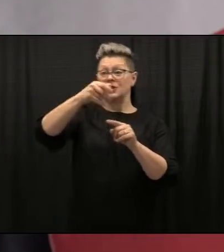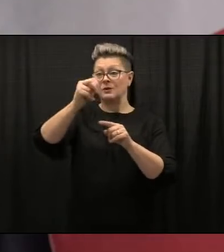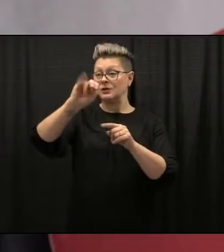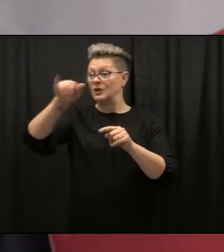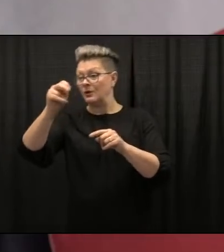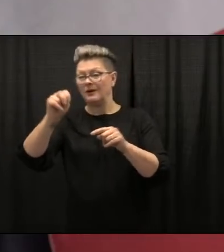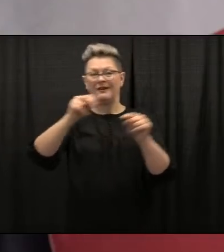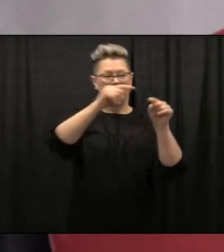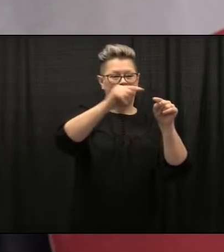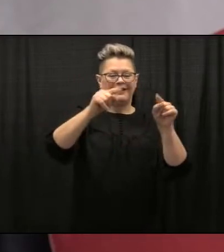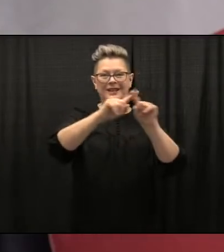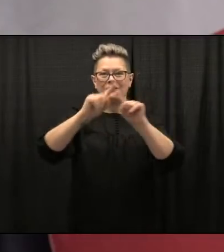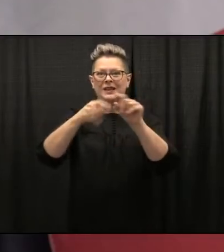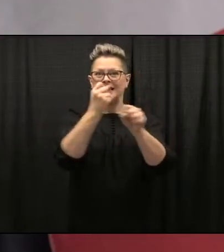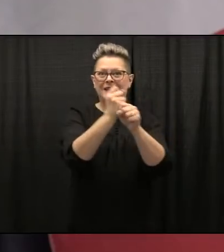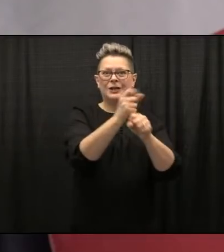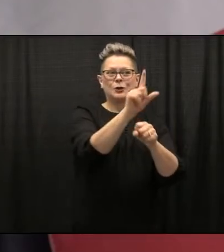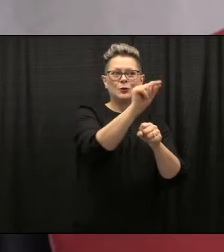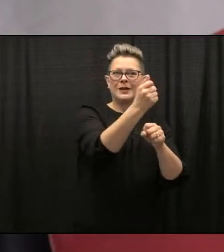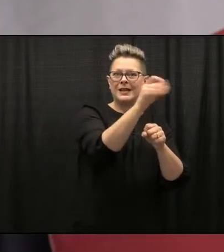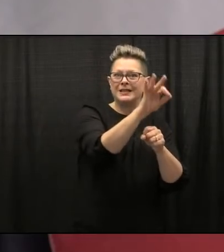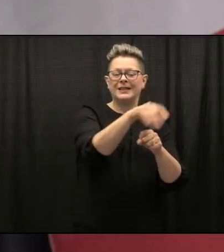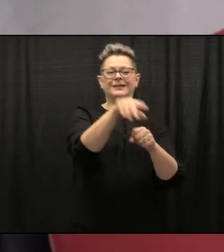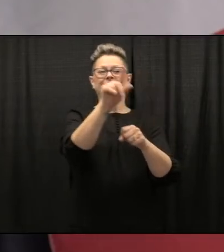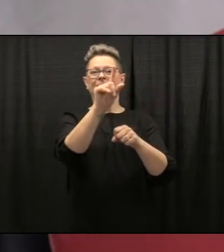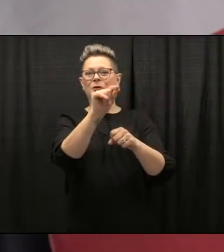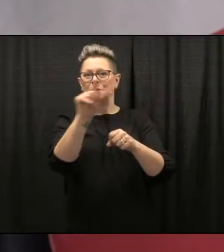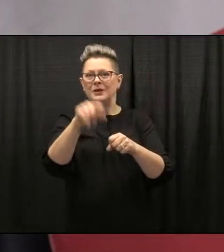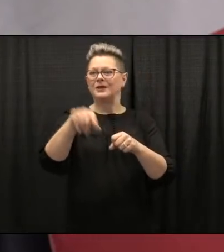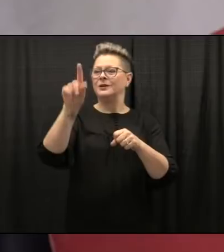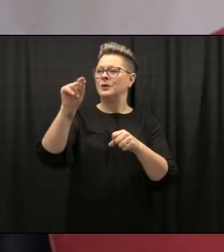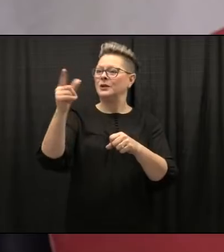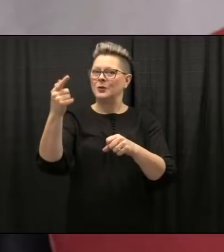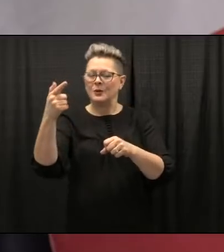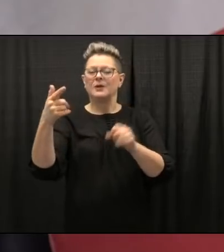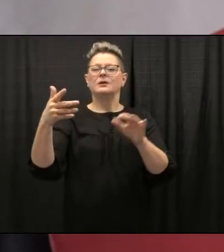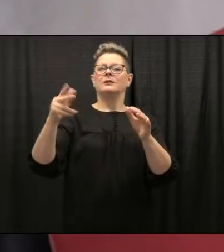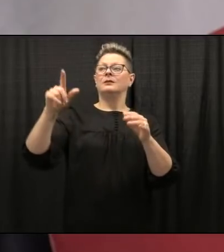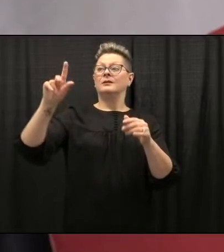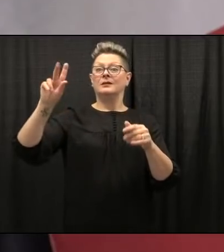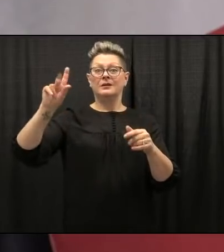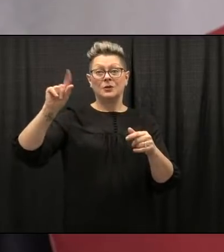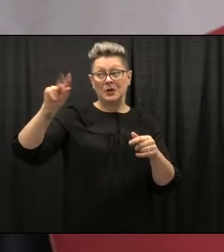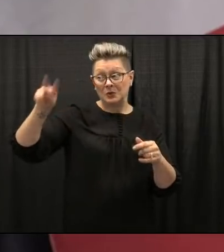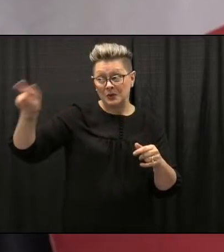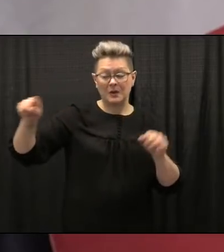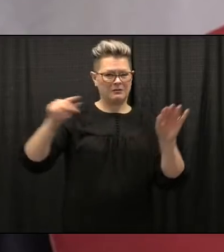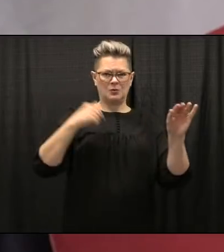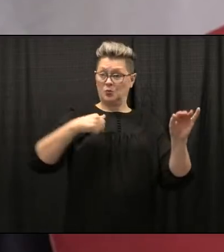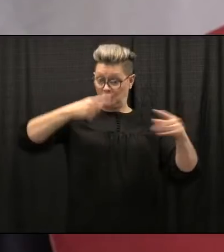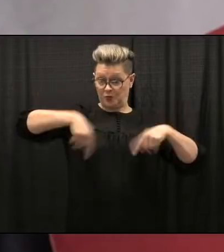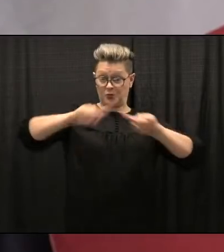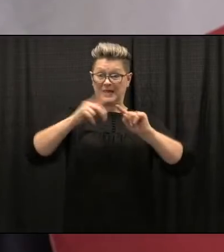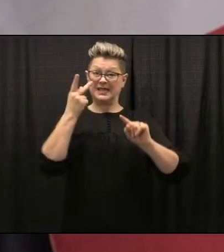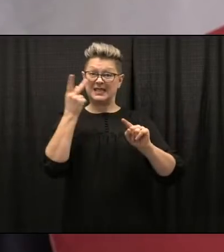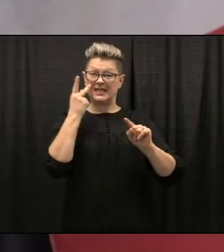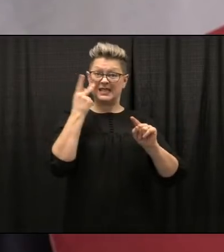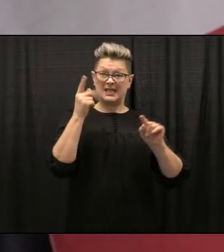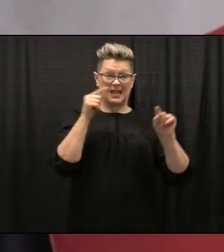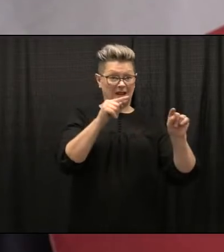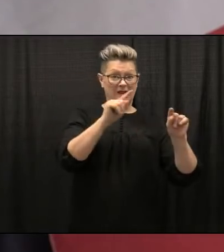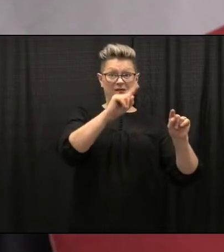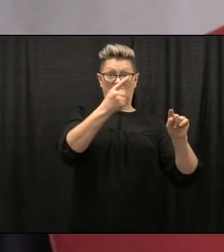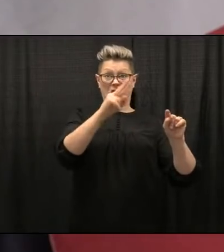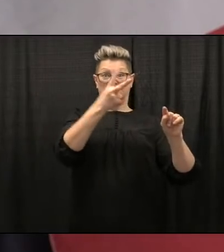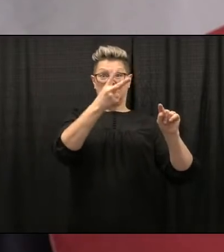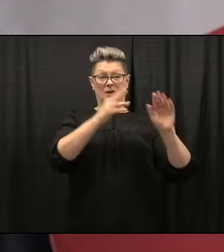Januaries. And indeed, prior to that data coming out, we had looked for excess deaths in the first and